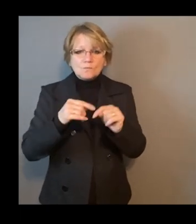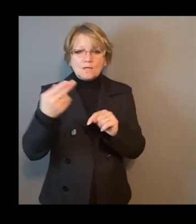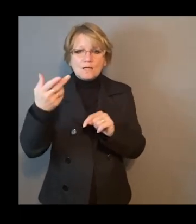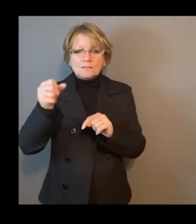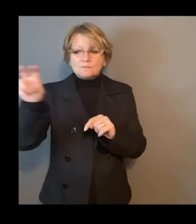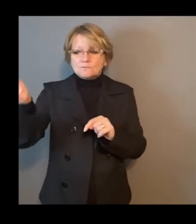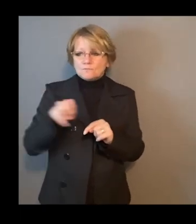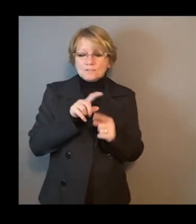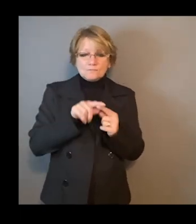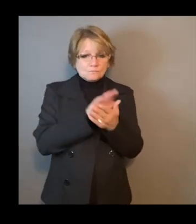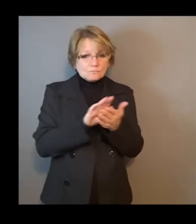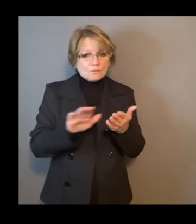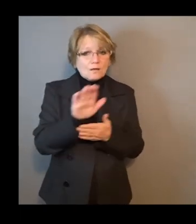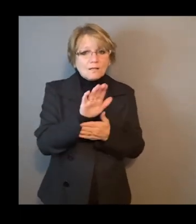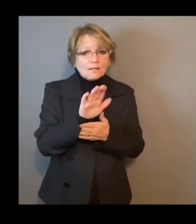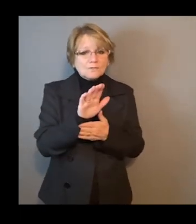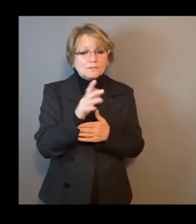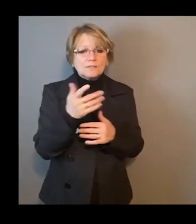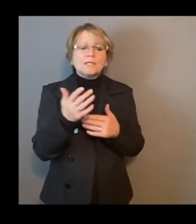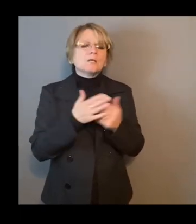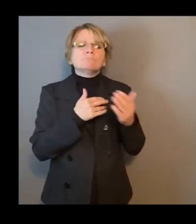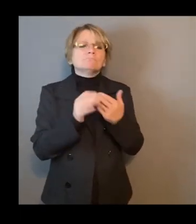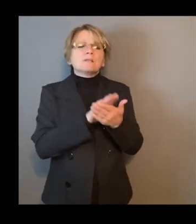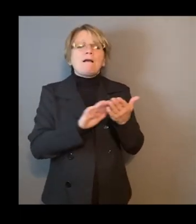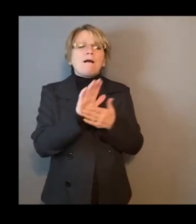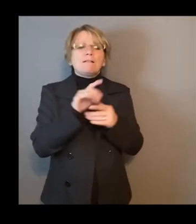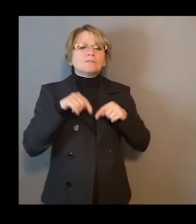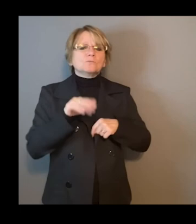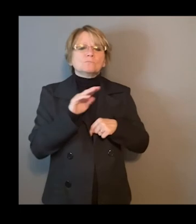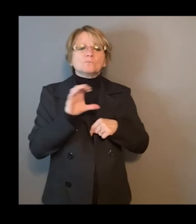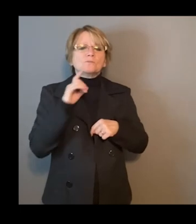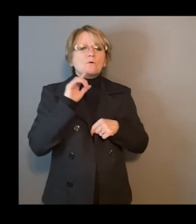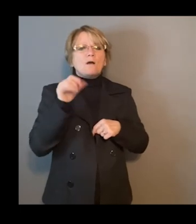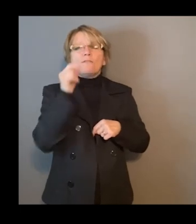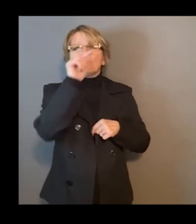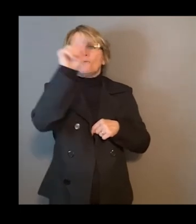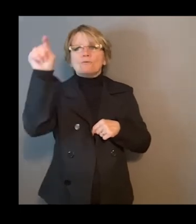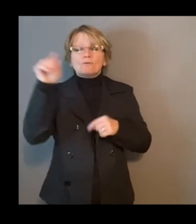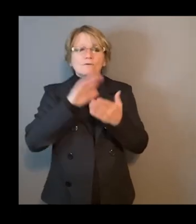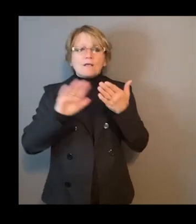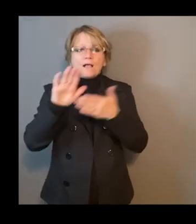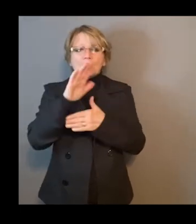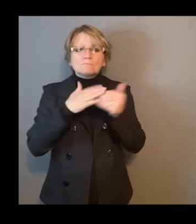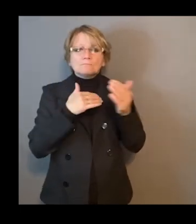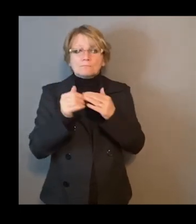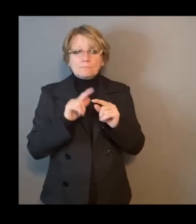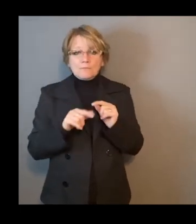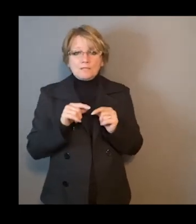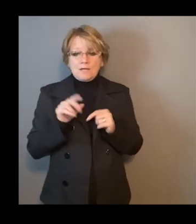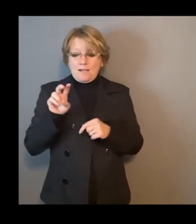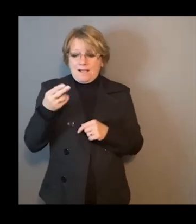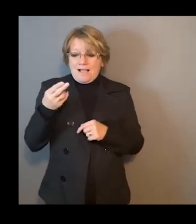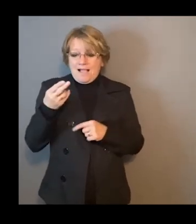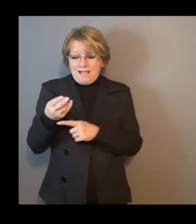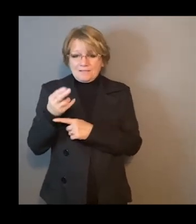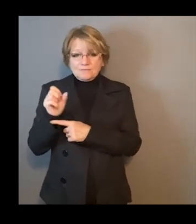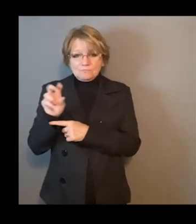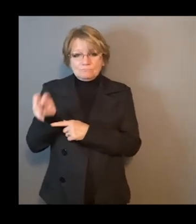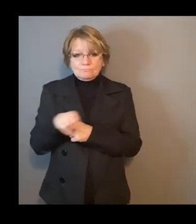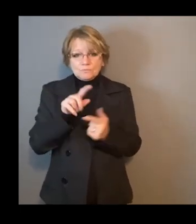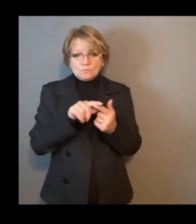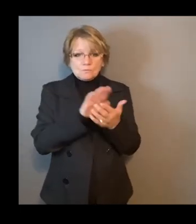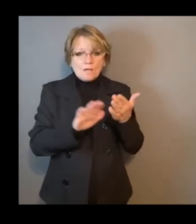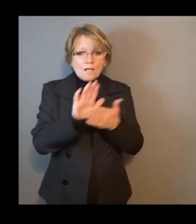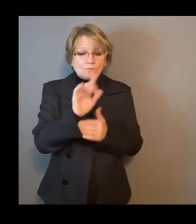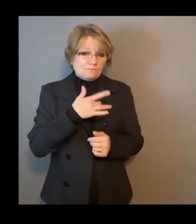school to the college, regardless of what college it was, in Bristol or another school some of you have been to? And